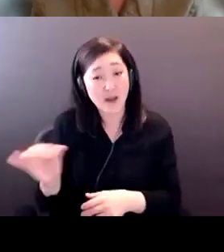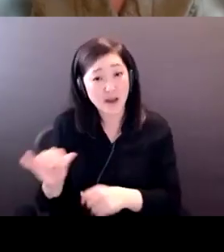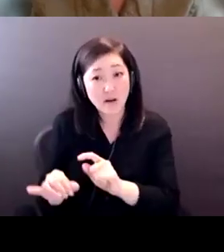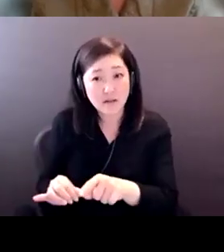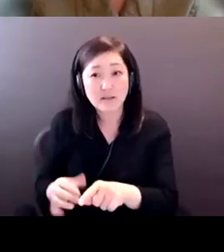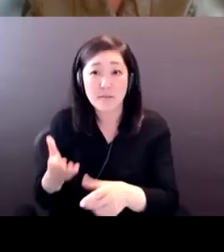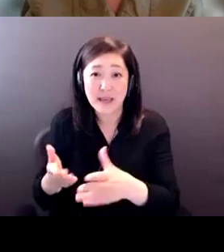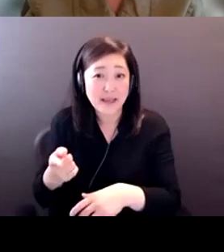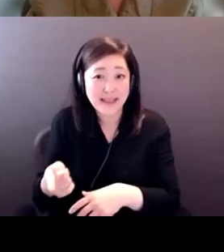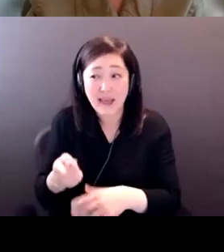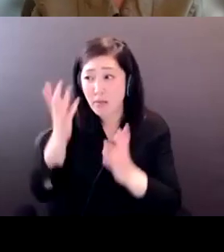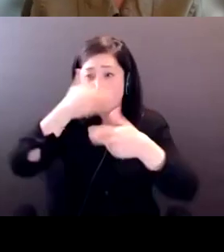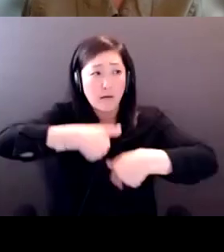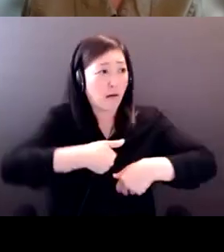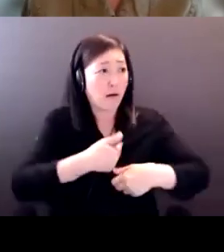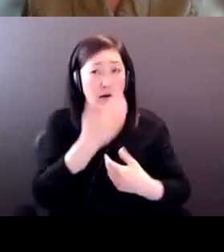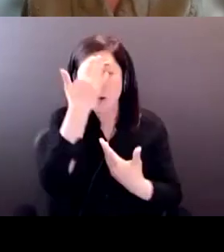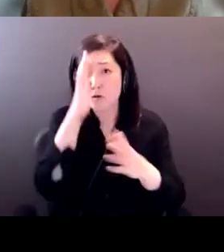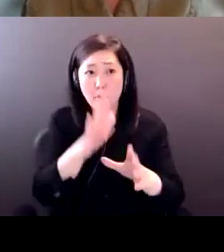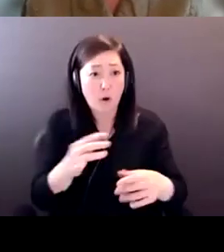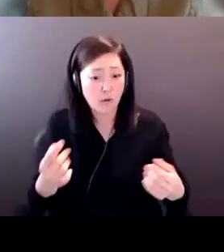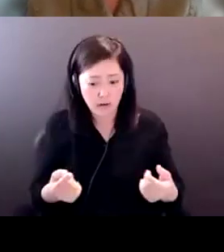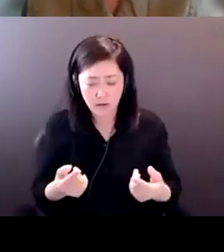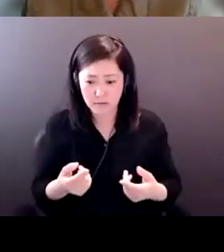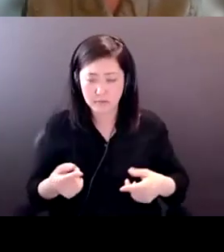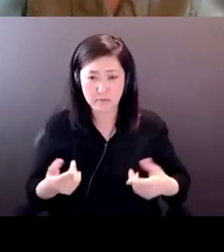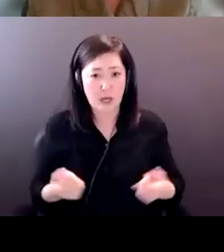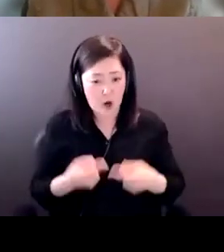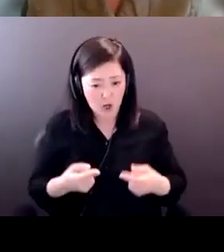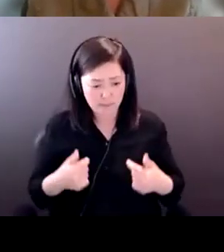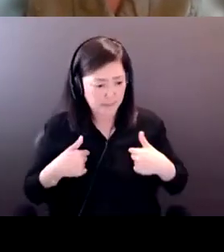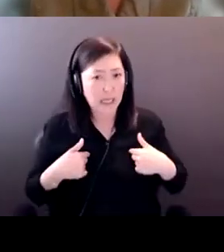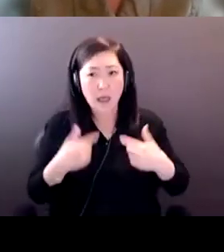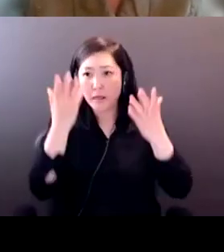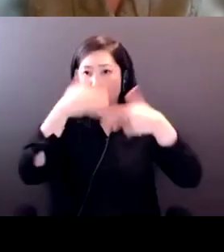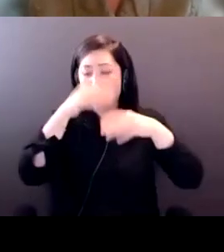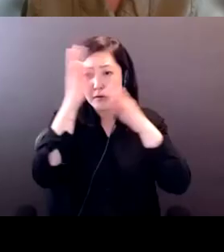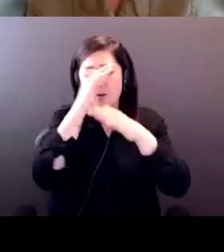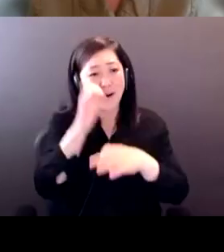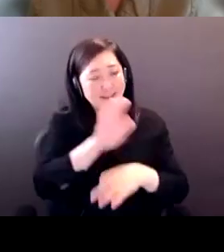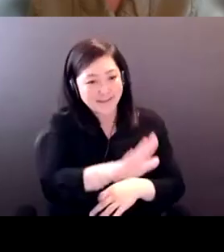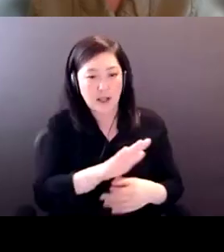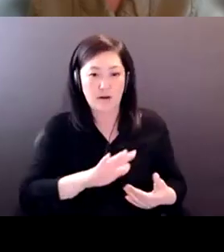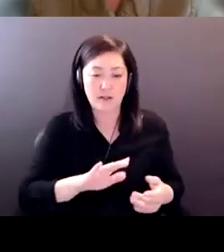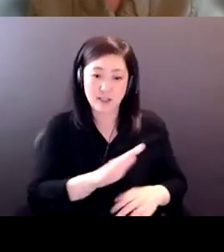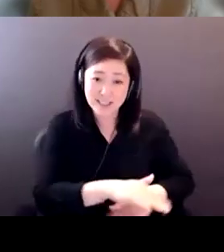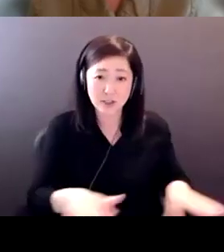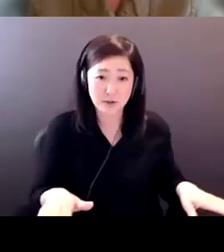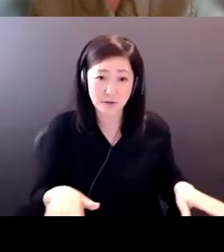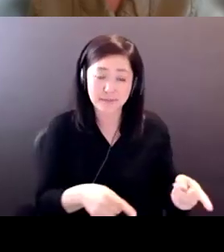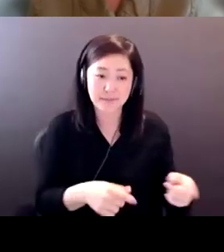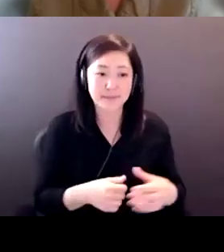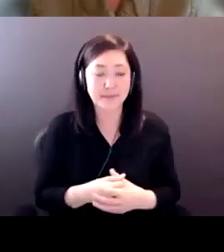it involves their own children. As hard as these conversations are to have, they must be had. In situations involving